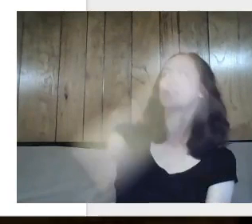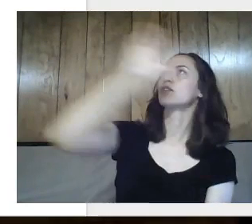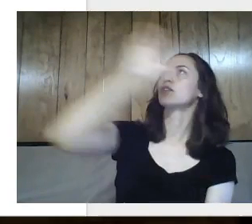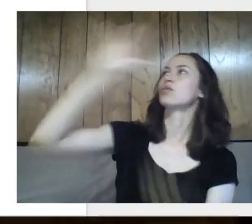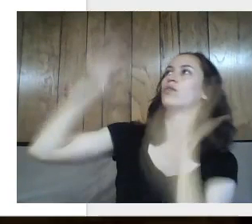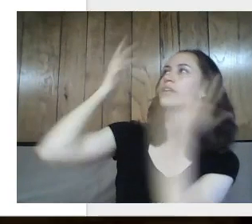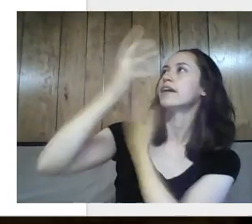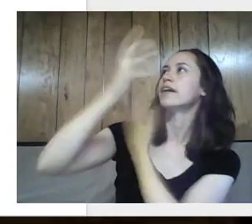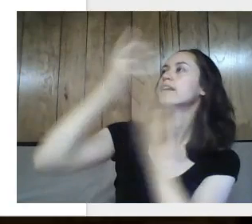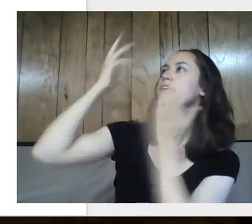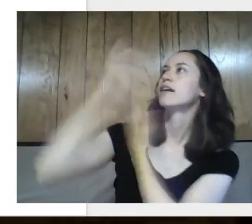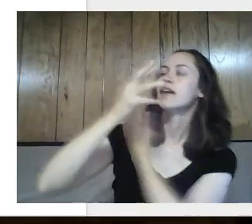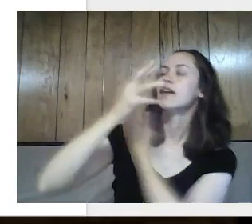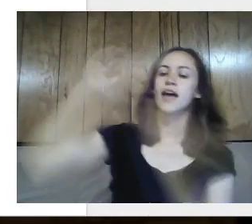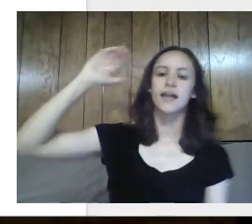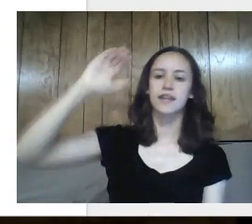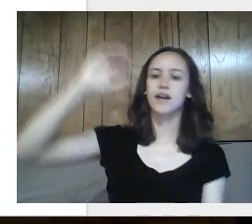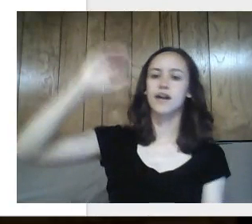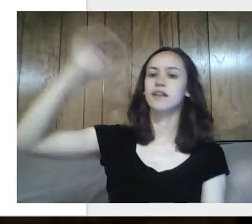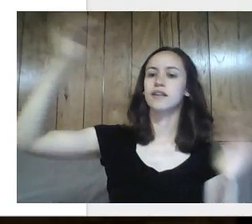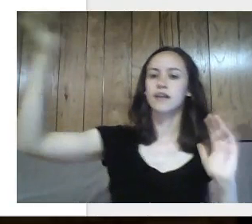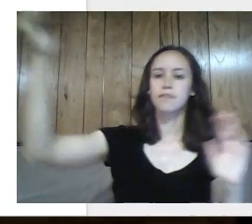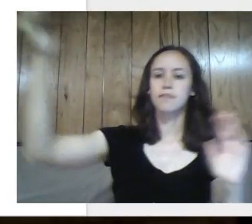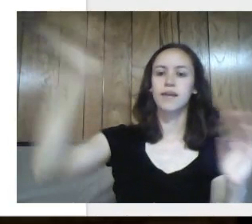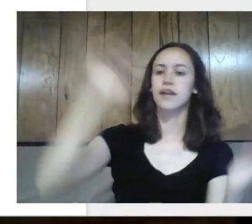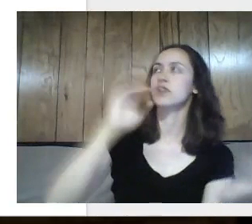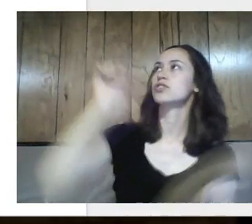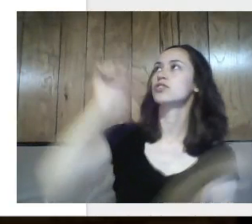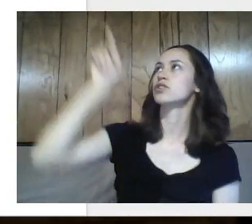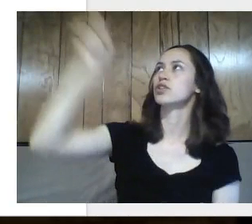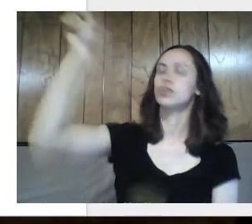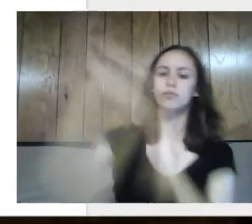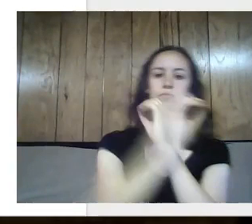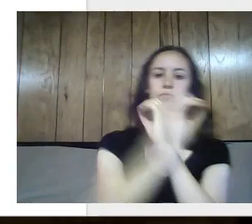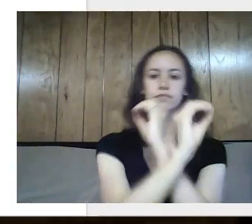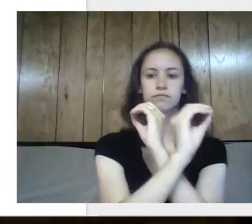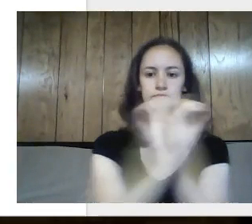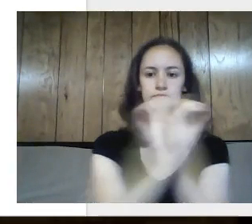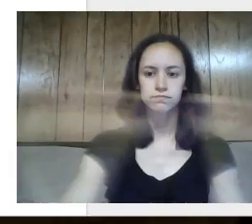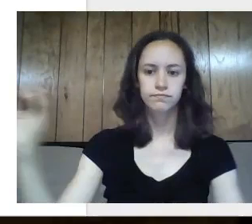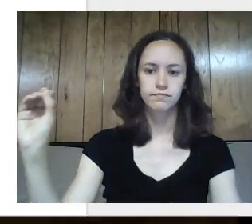awe of your glory, and none compares to you.